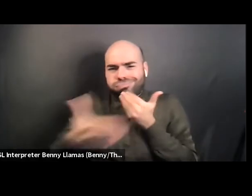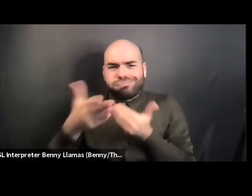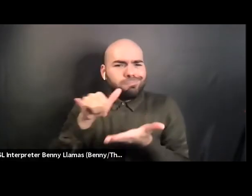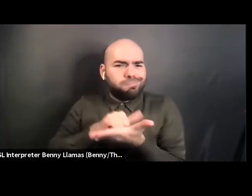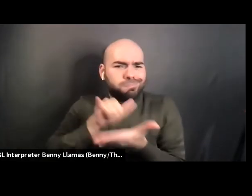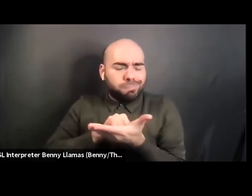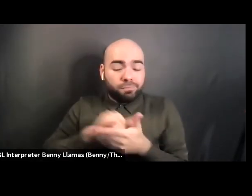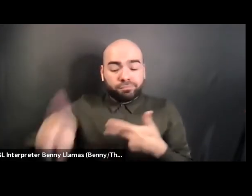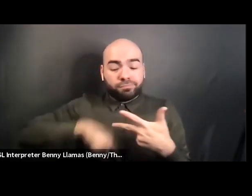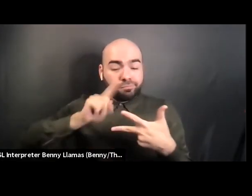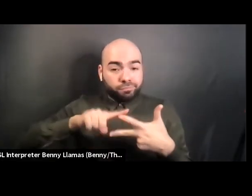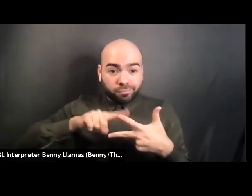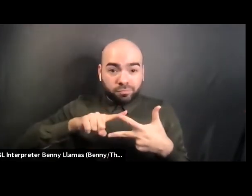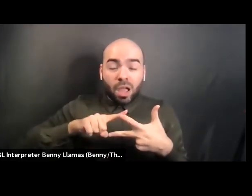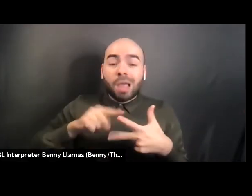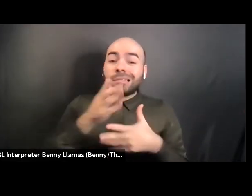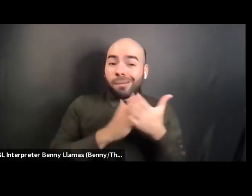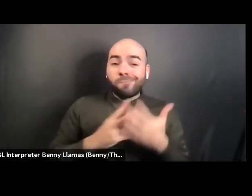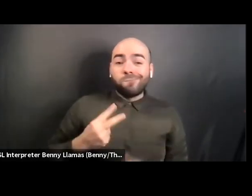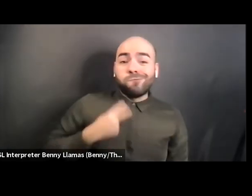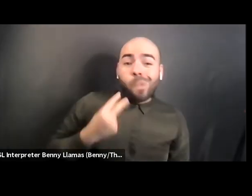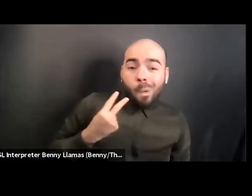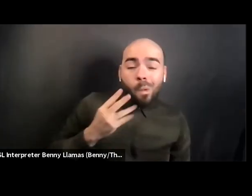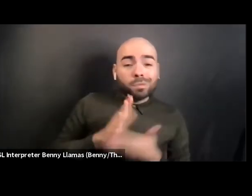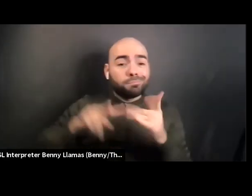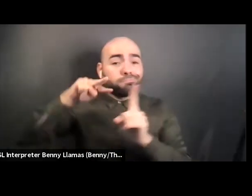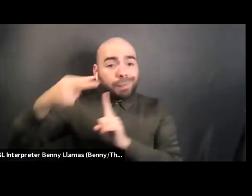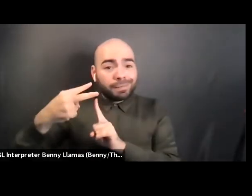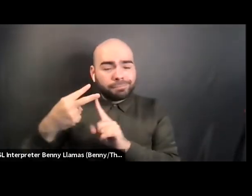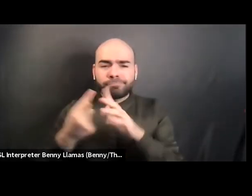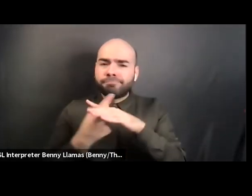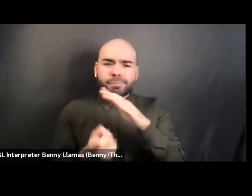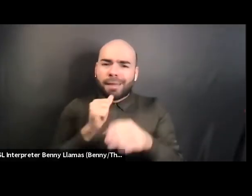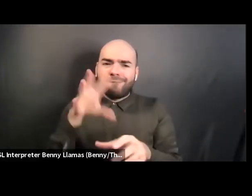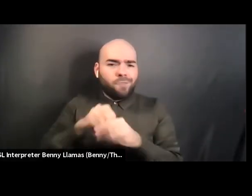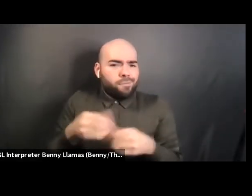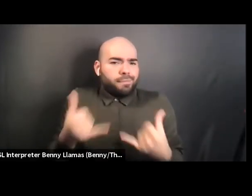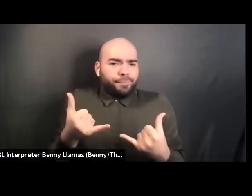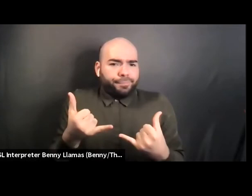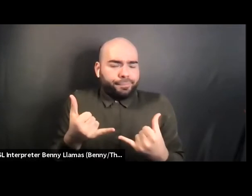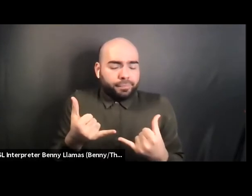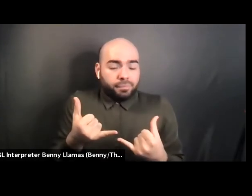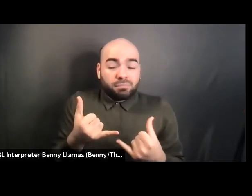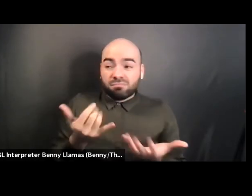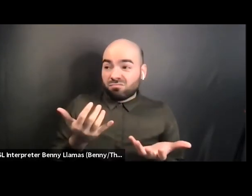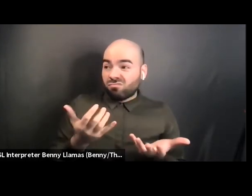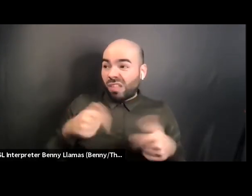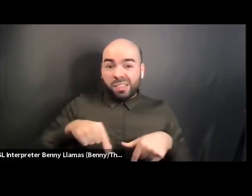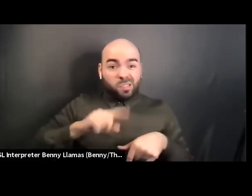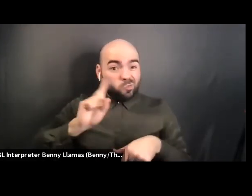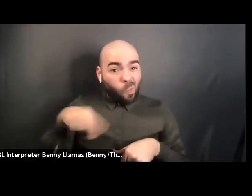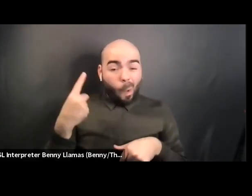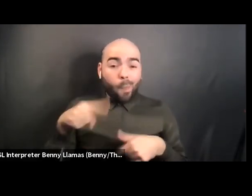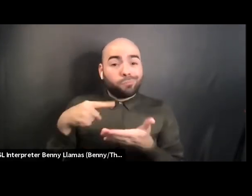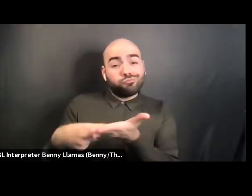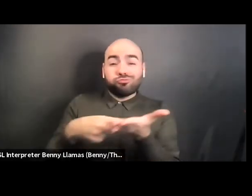perspectives missing from today's conversations. Also, these are not the only conversations to have. just the ones we highlighted